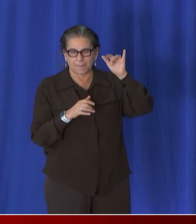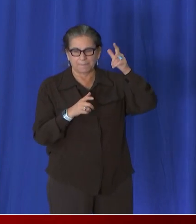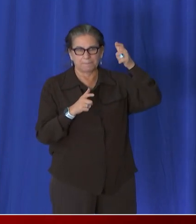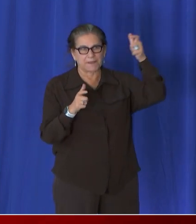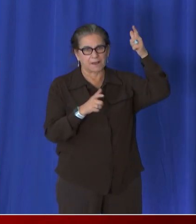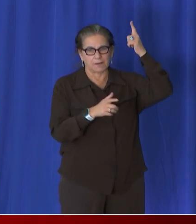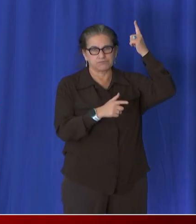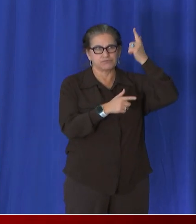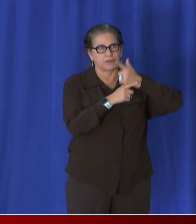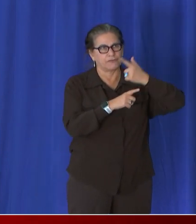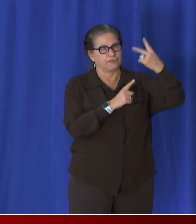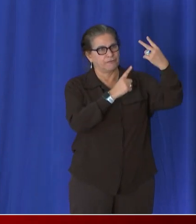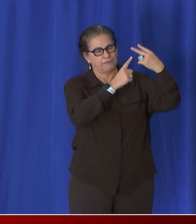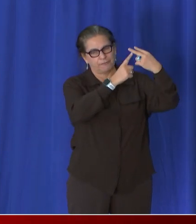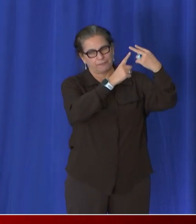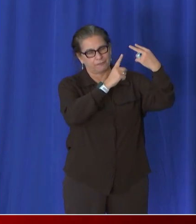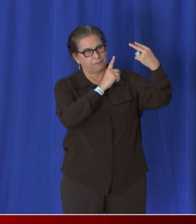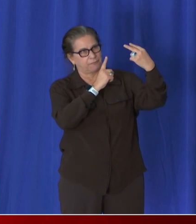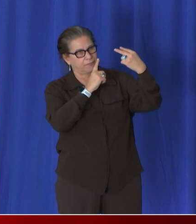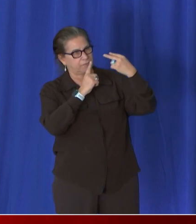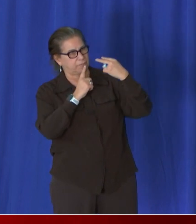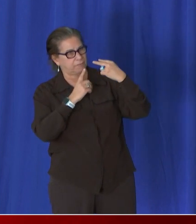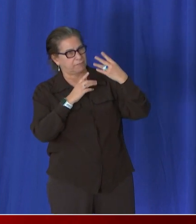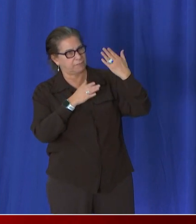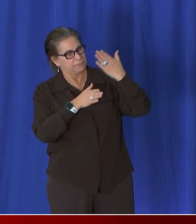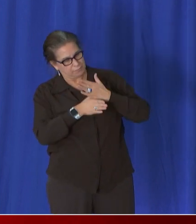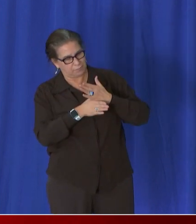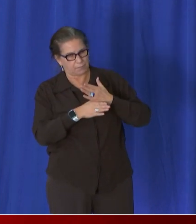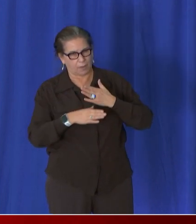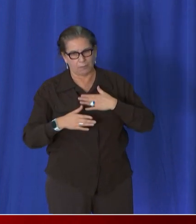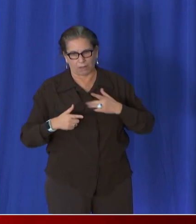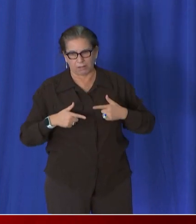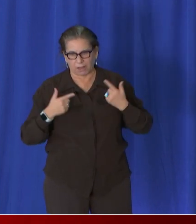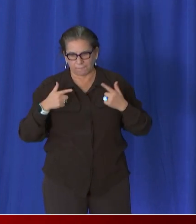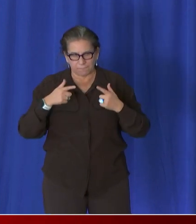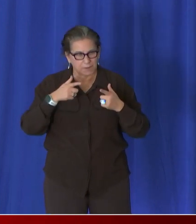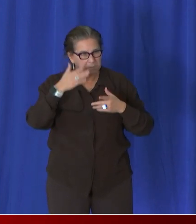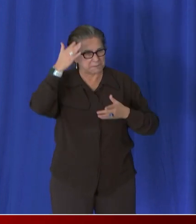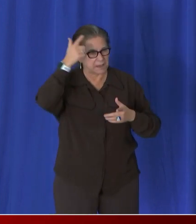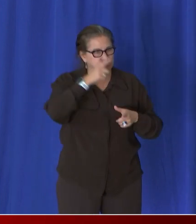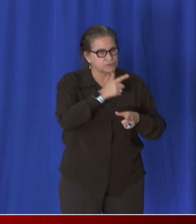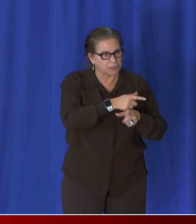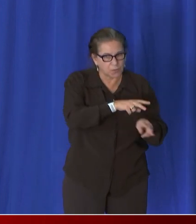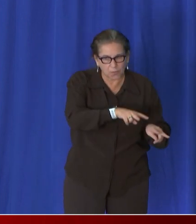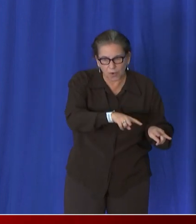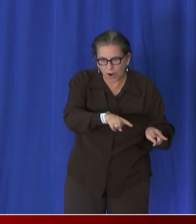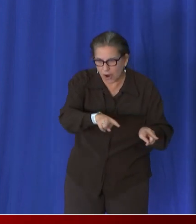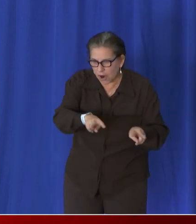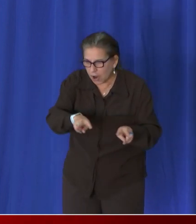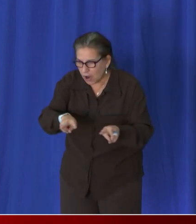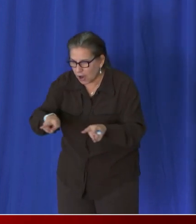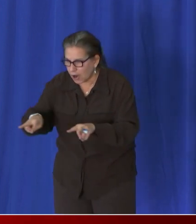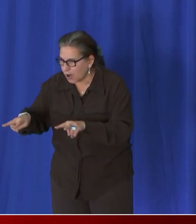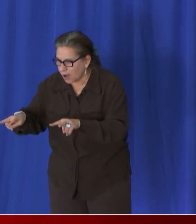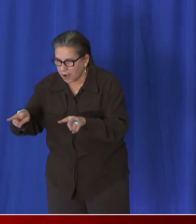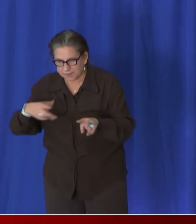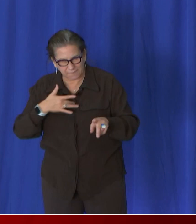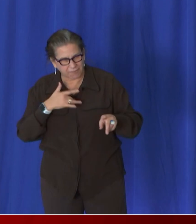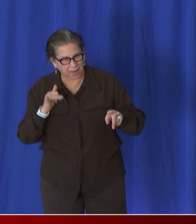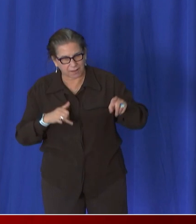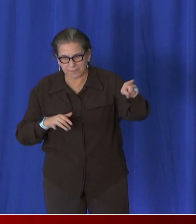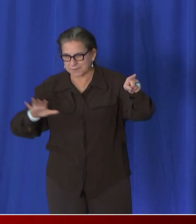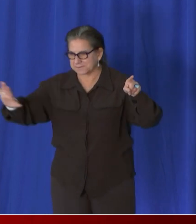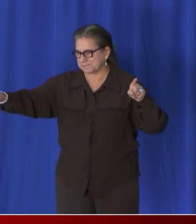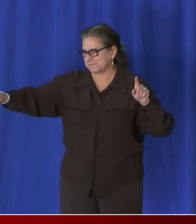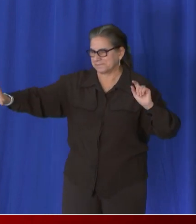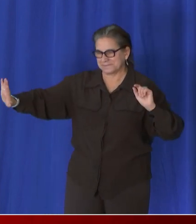You should know me well enough by now that I don't make any of these types of decisions lightly, because I don't want Big Brother intruding